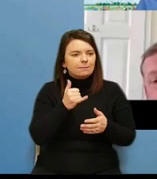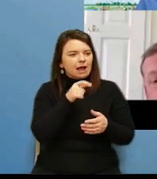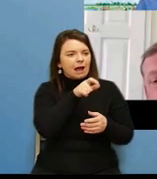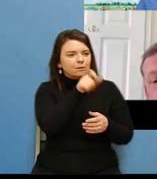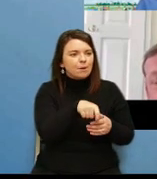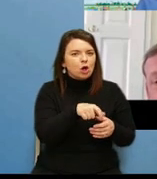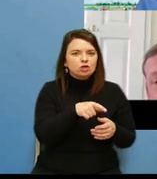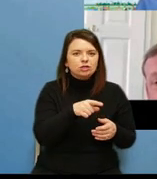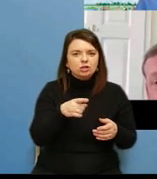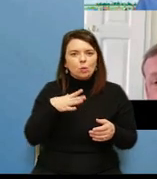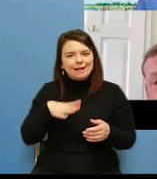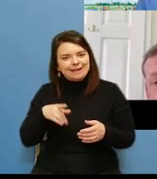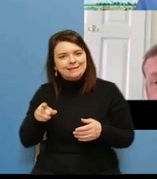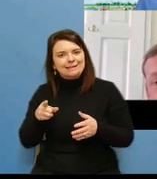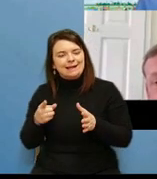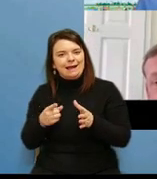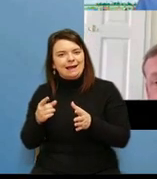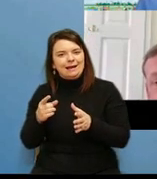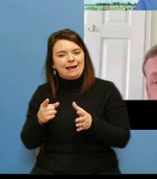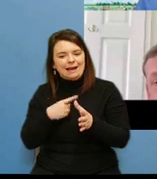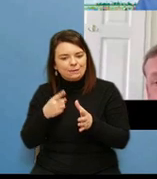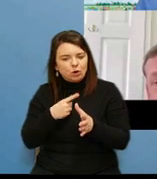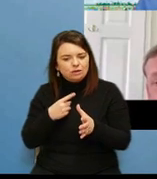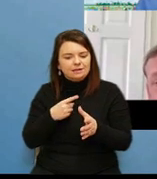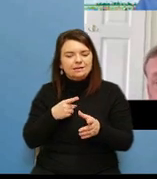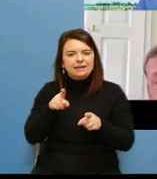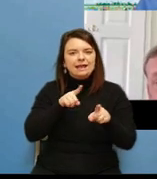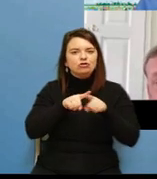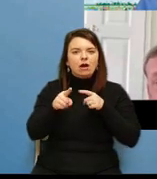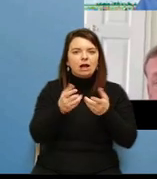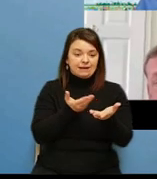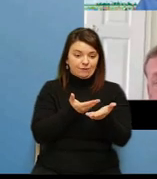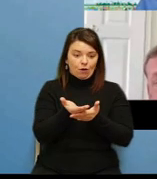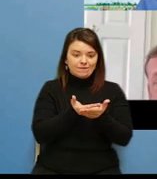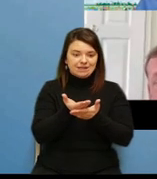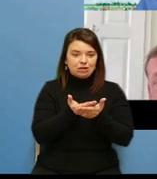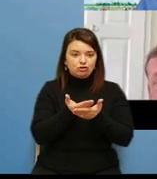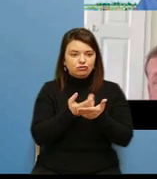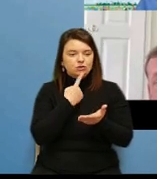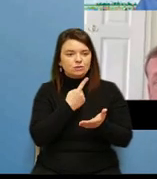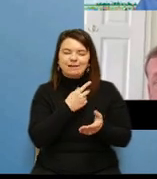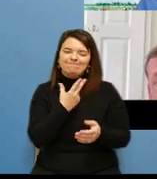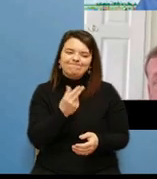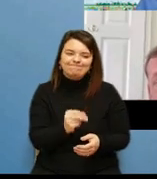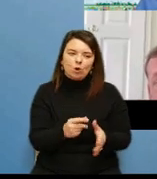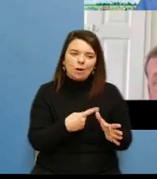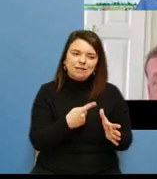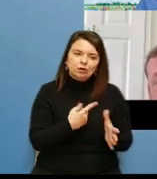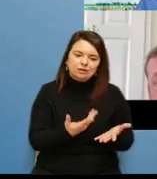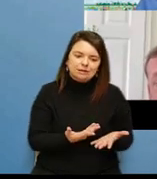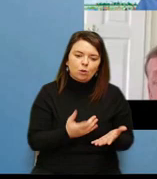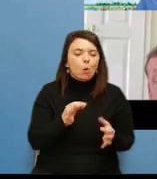antibiotic seekers when they're not actually antibiotic seekers, and just having that conversation and attempting to say no, I think is what